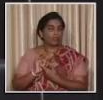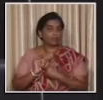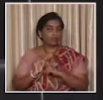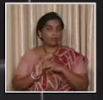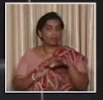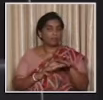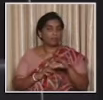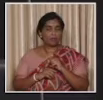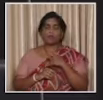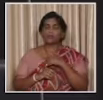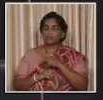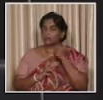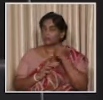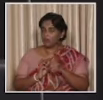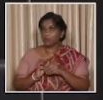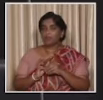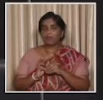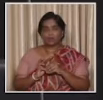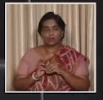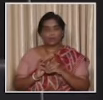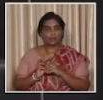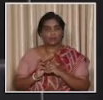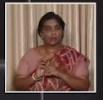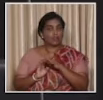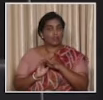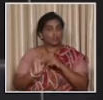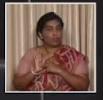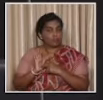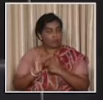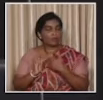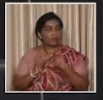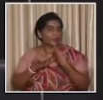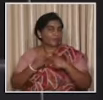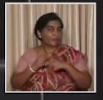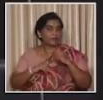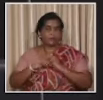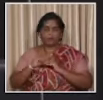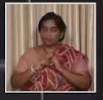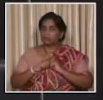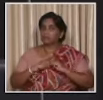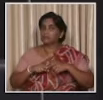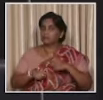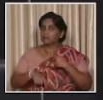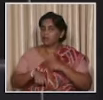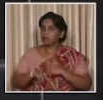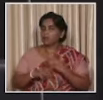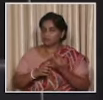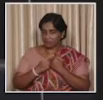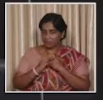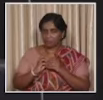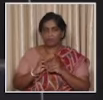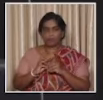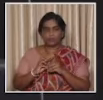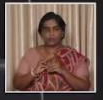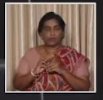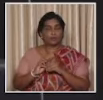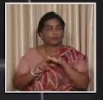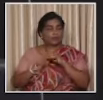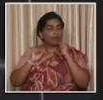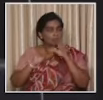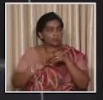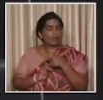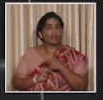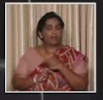this project has allowed us to test various different methodologies, and it has been a success. And similarly, I